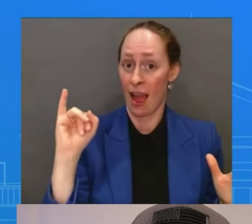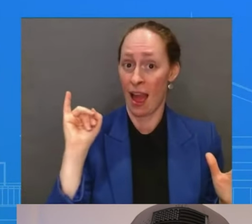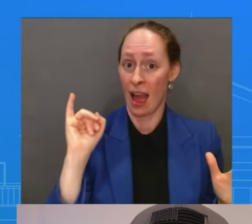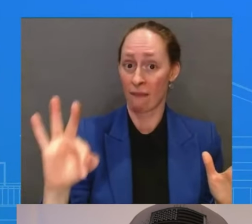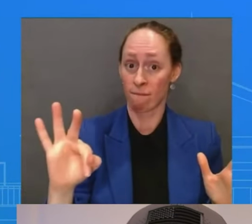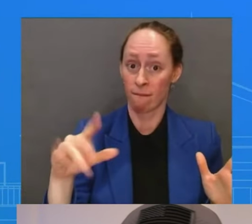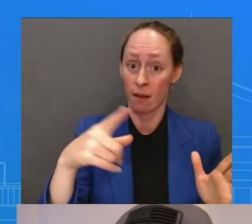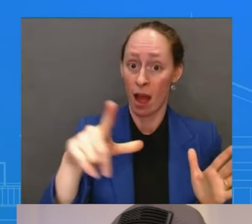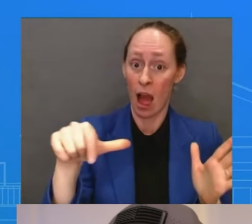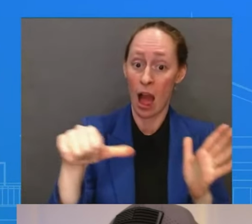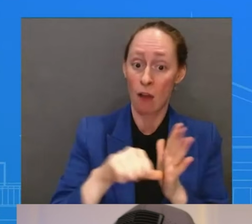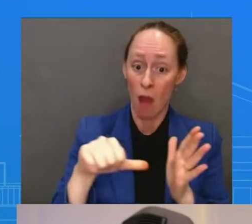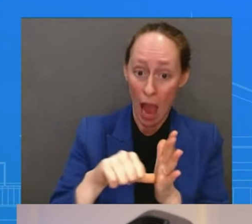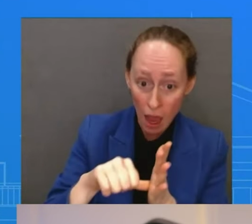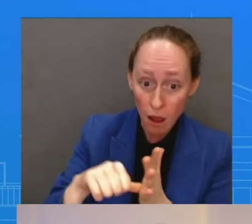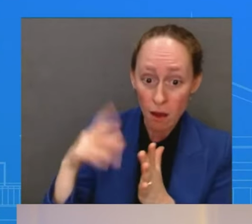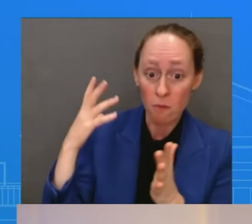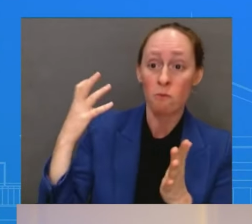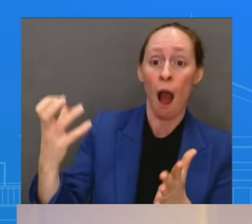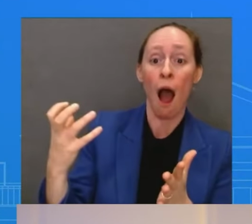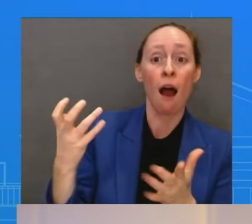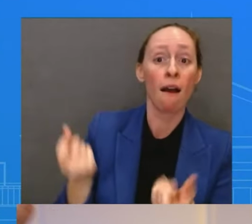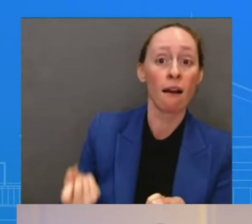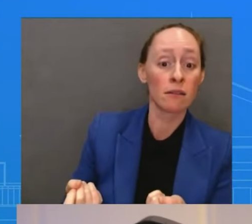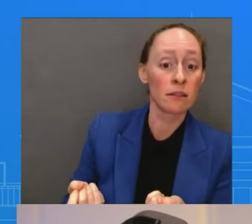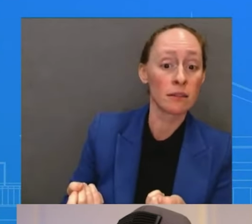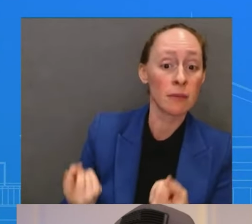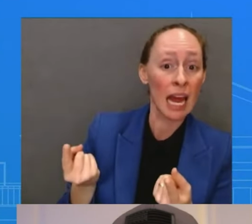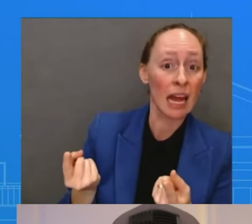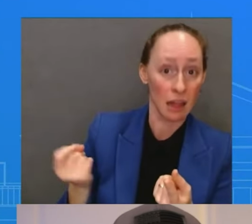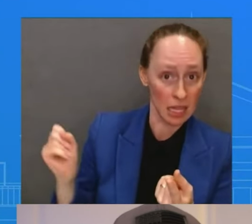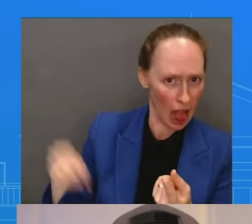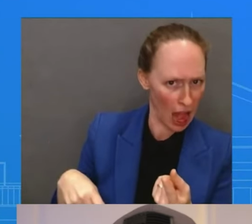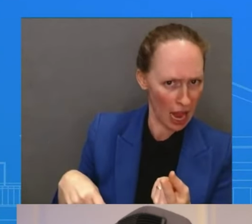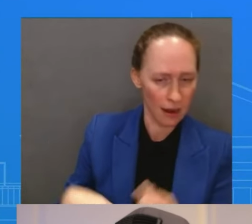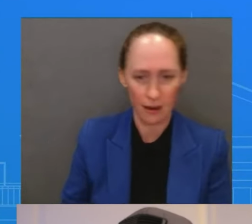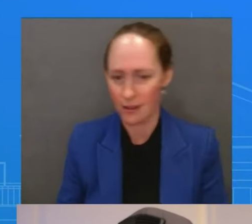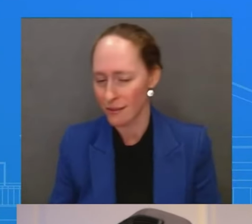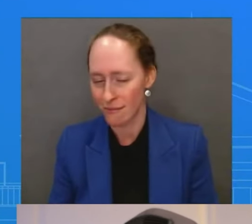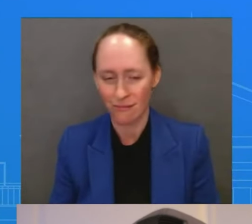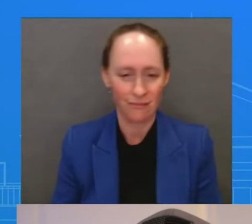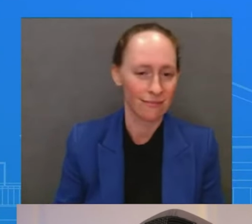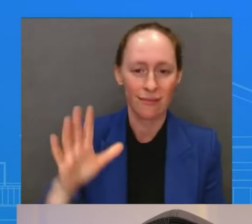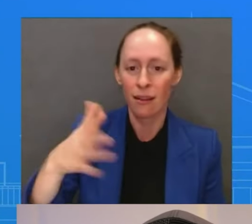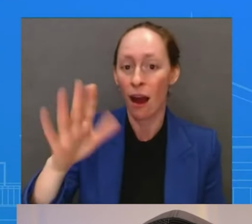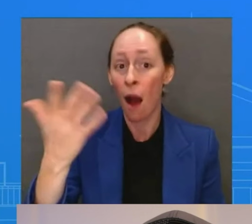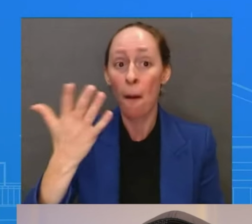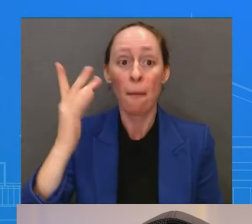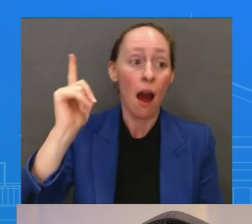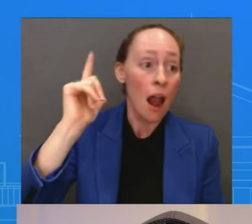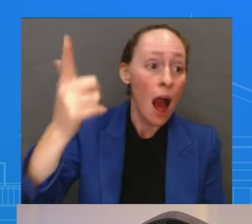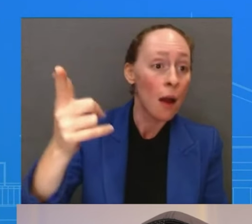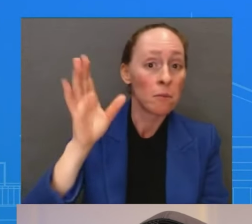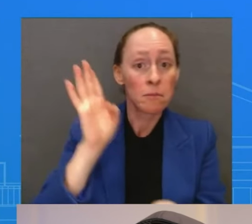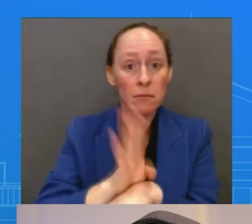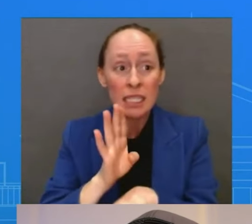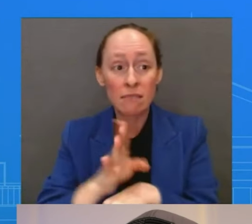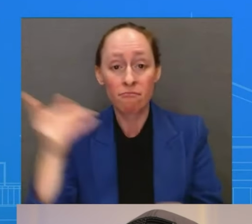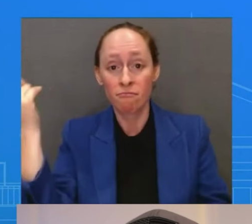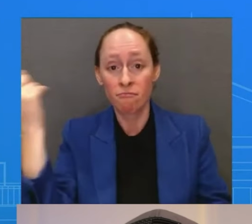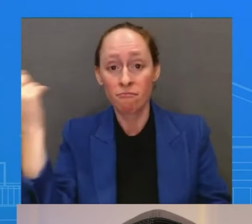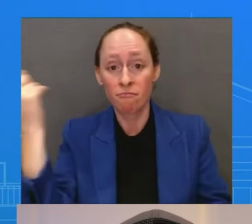about future transactions. What I can tell you is none of it has been accessed, and we are watching every dime,